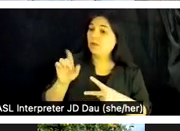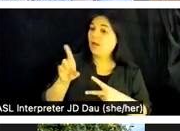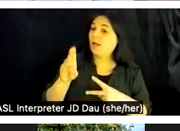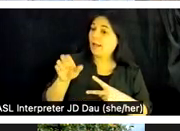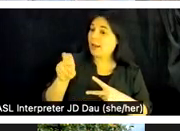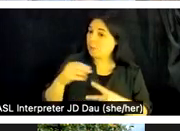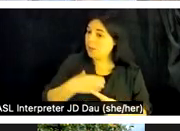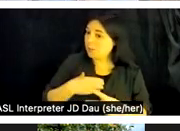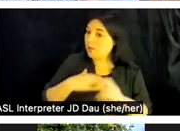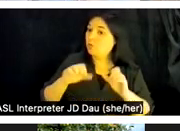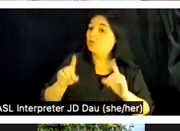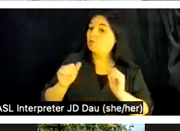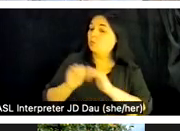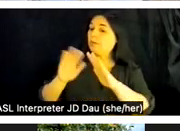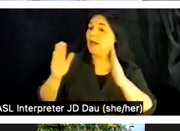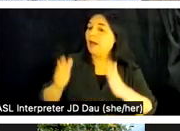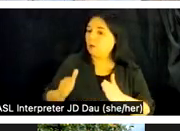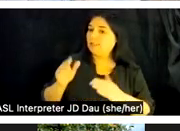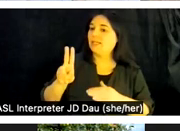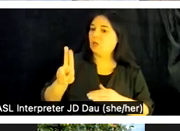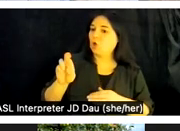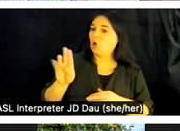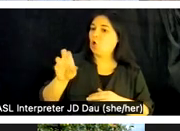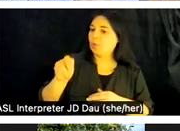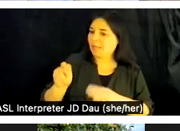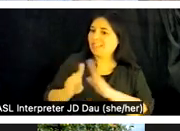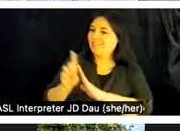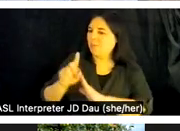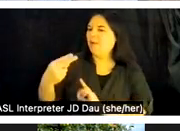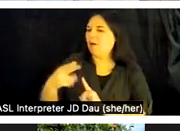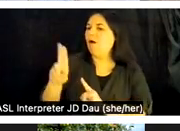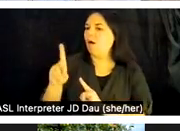with Housing and Urban Development HUD for any federal